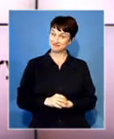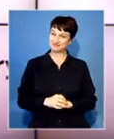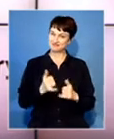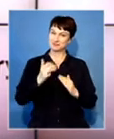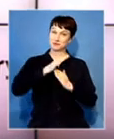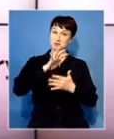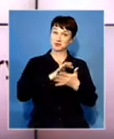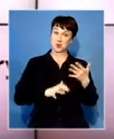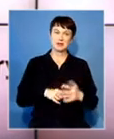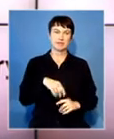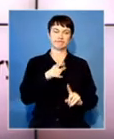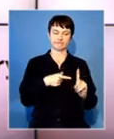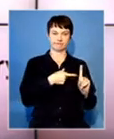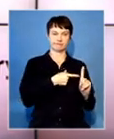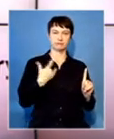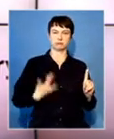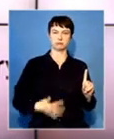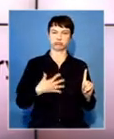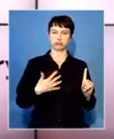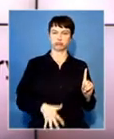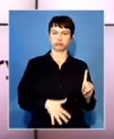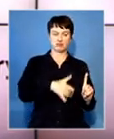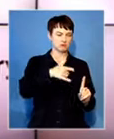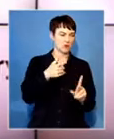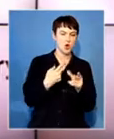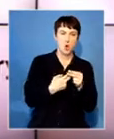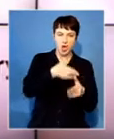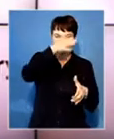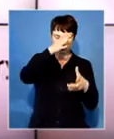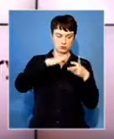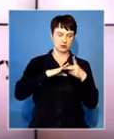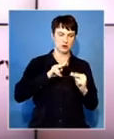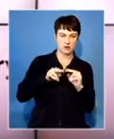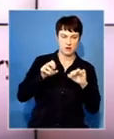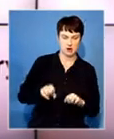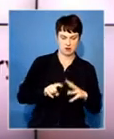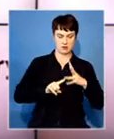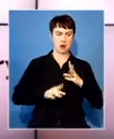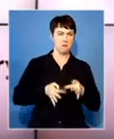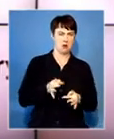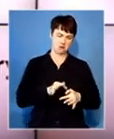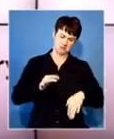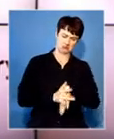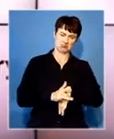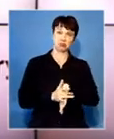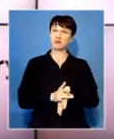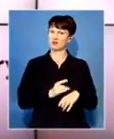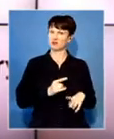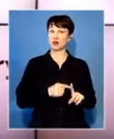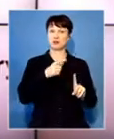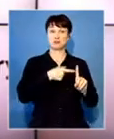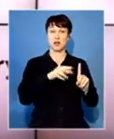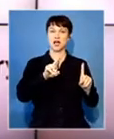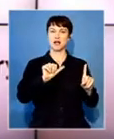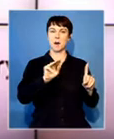Our top story tonight, a seasoned unionist, politician, negotiator and businessman, but arguably one of the most challenging days in